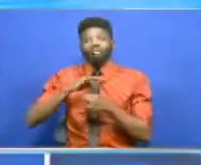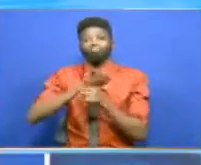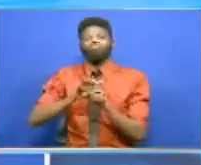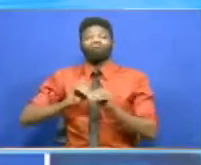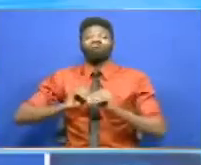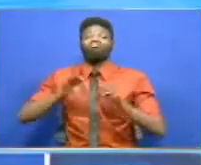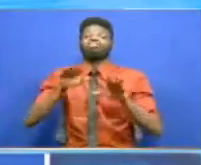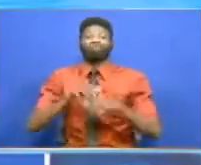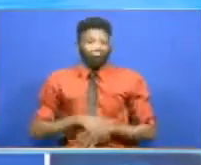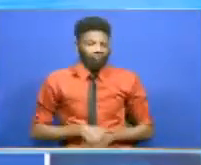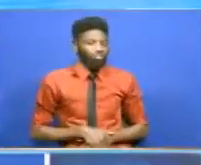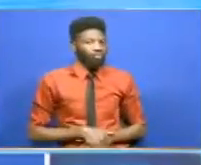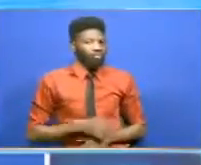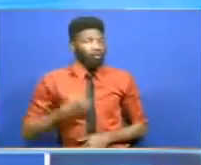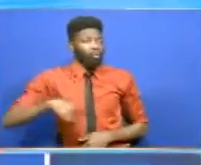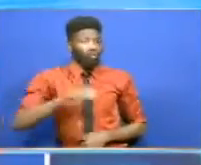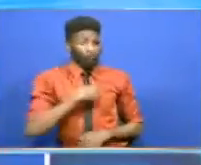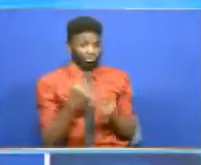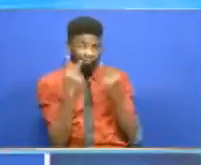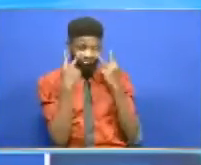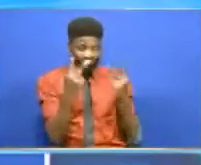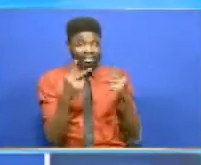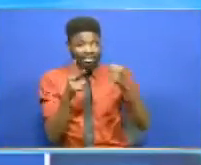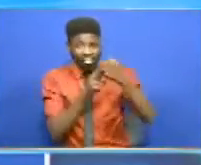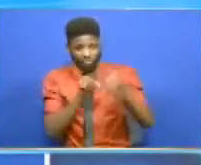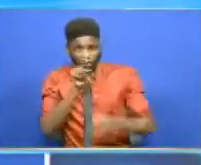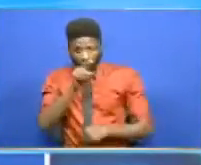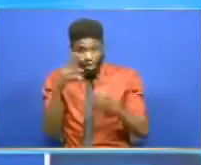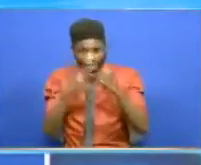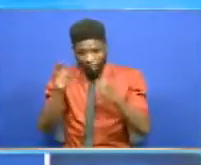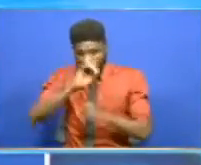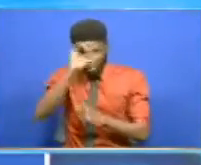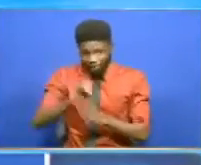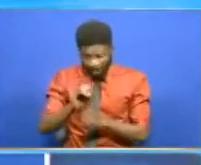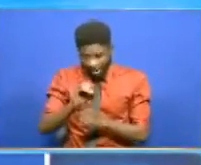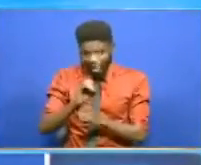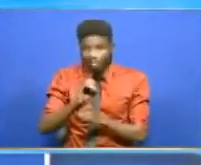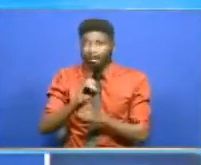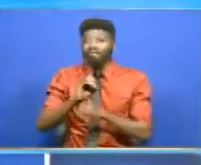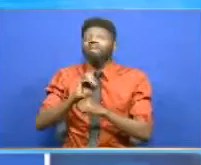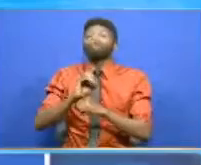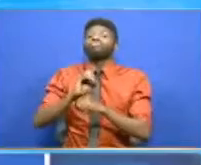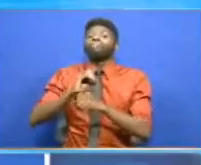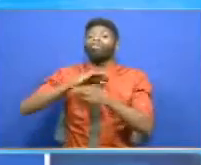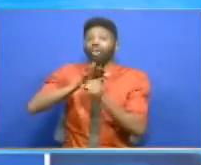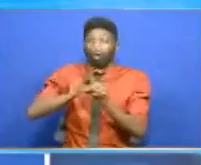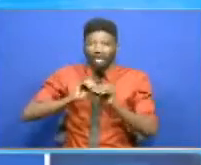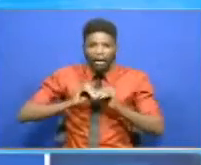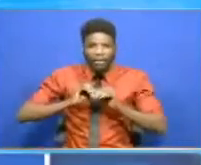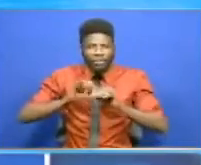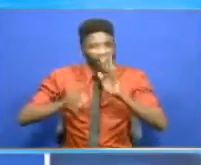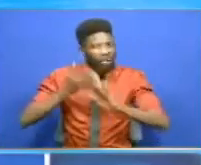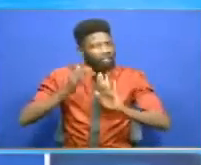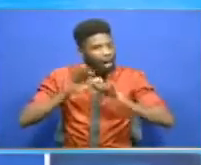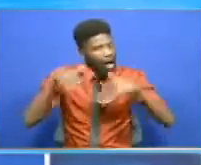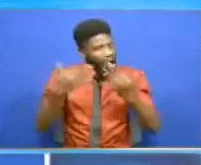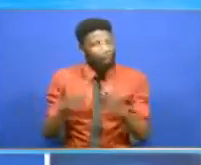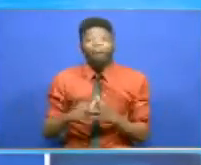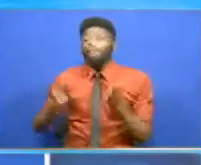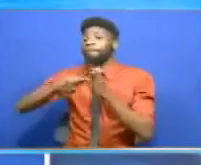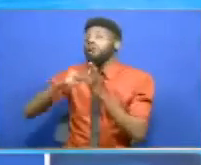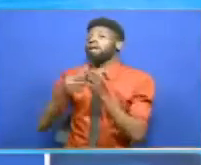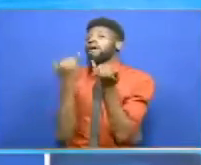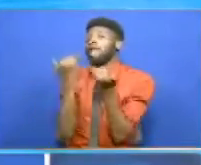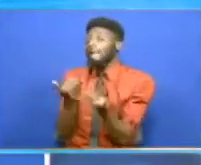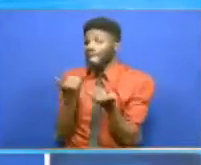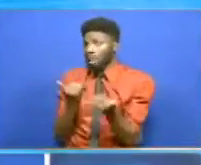to look and extrapolate this 7.9% positivity rate, it would mean right now in the country,